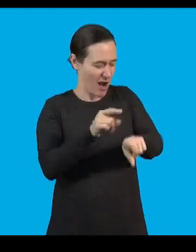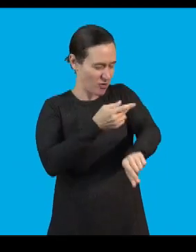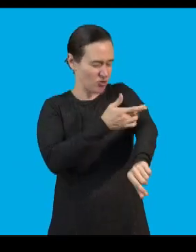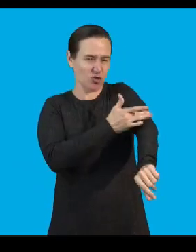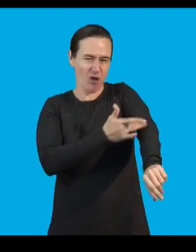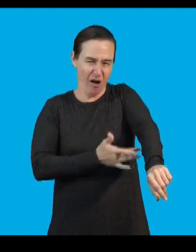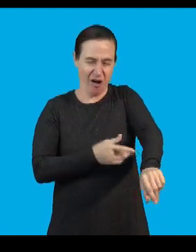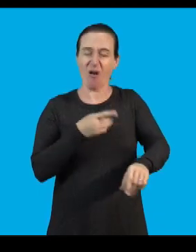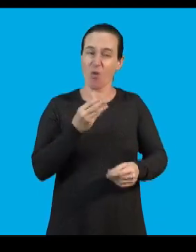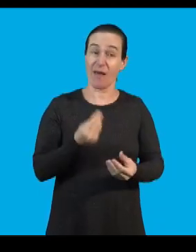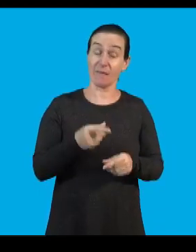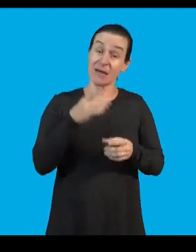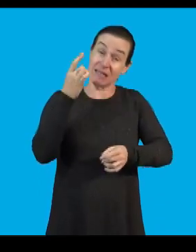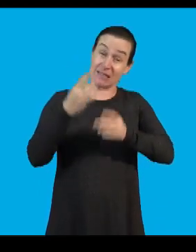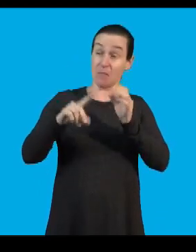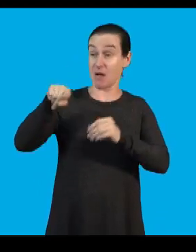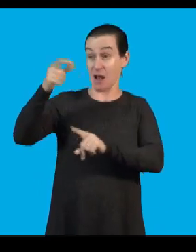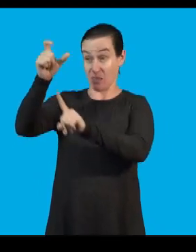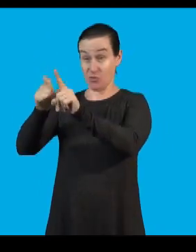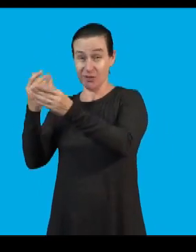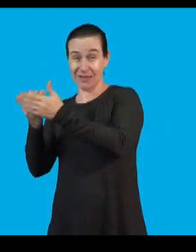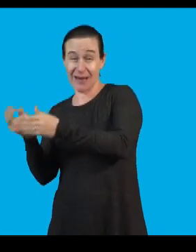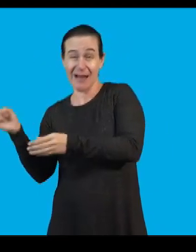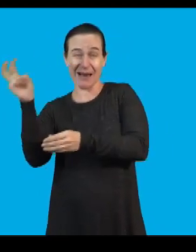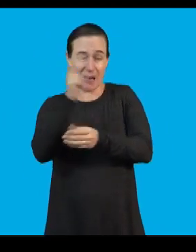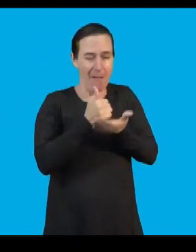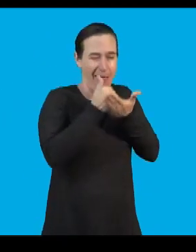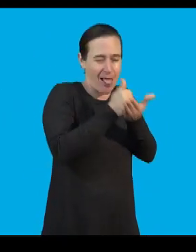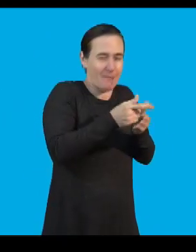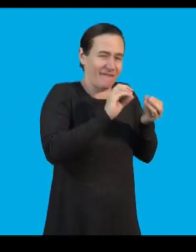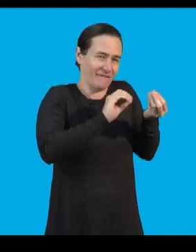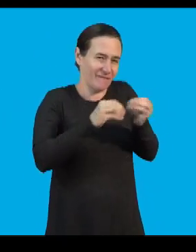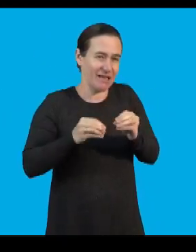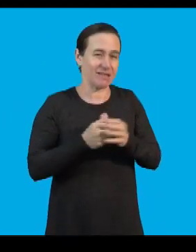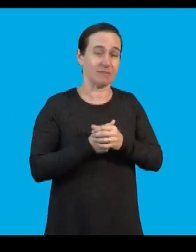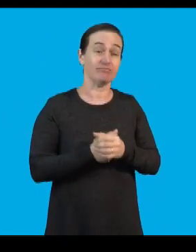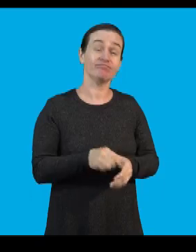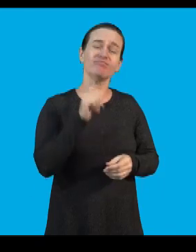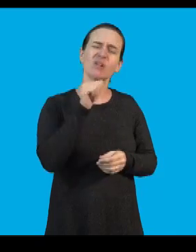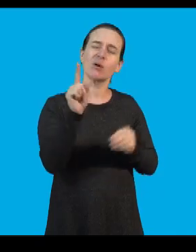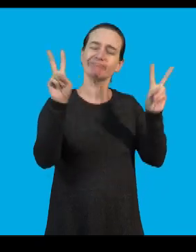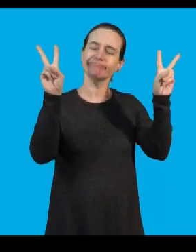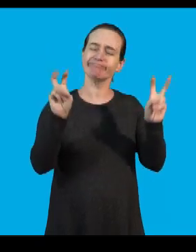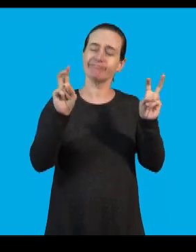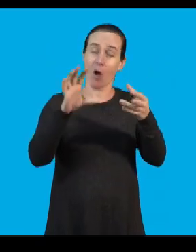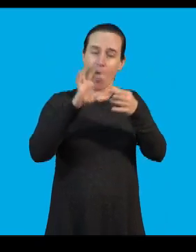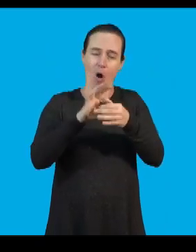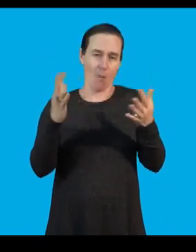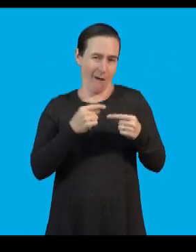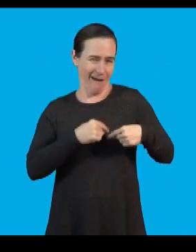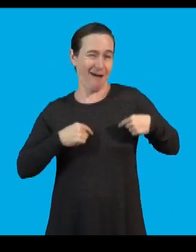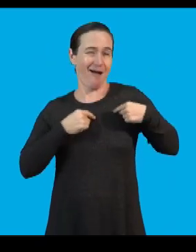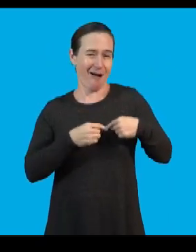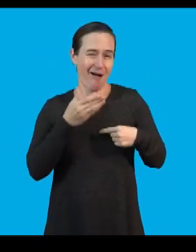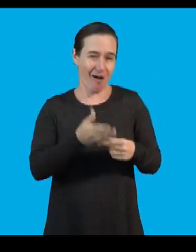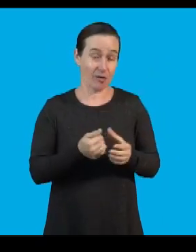someone comes along and does a great patch-up job. They say home is where the heart is. For the children of House Jerome in